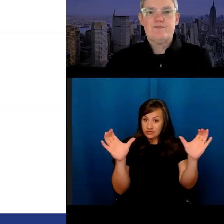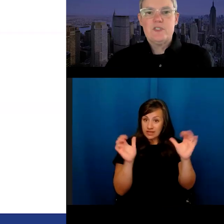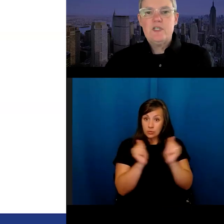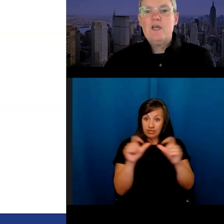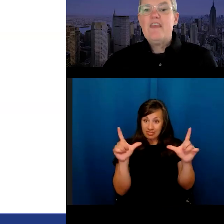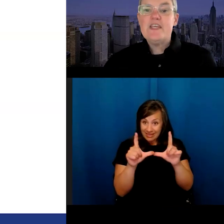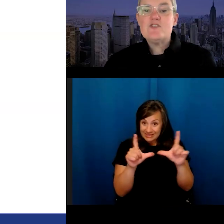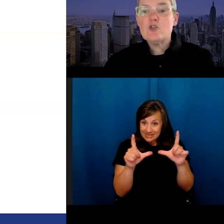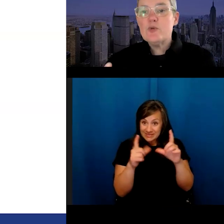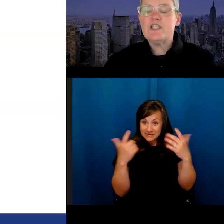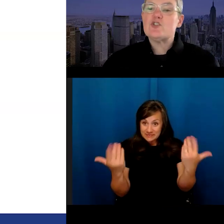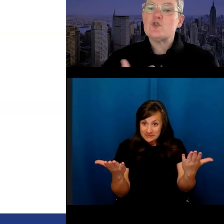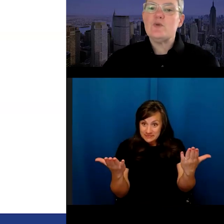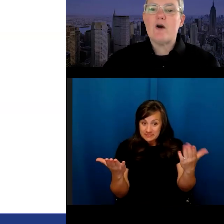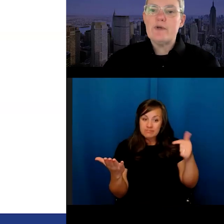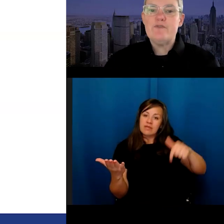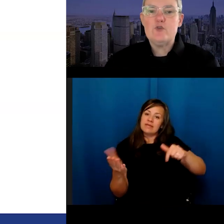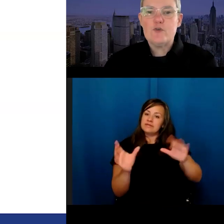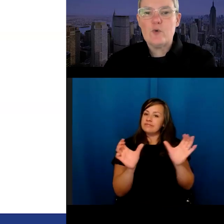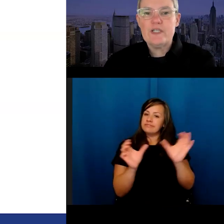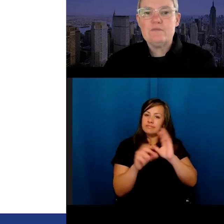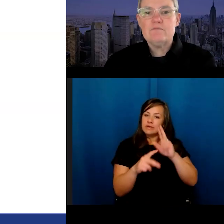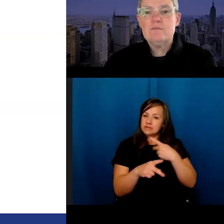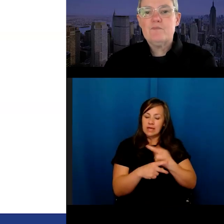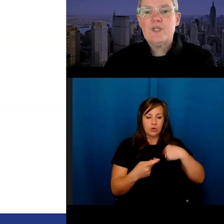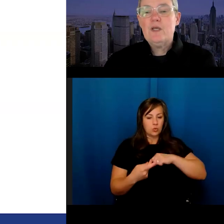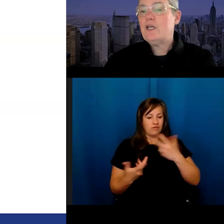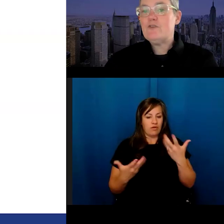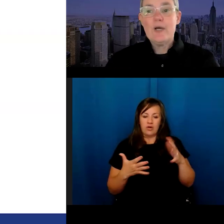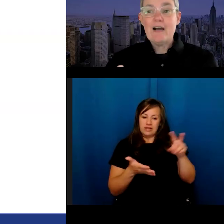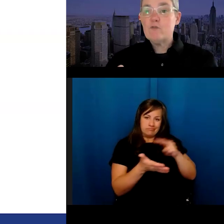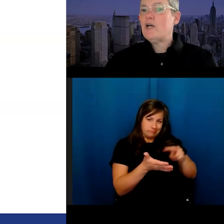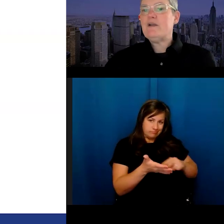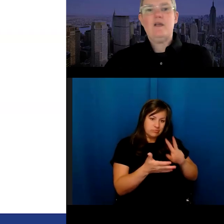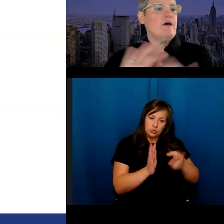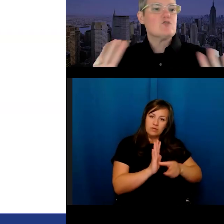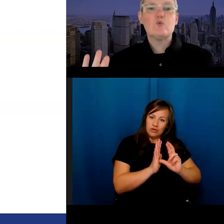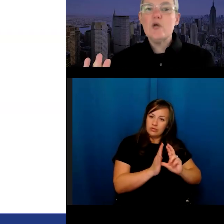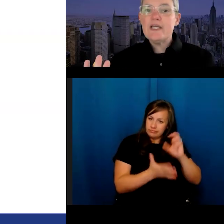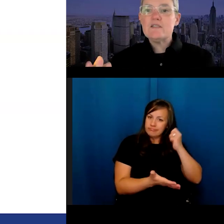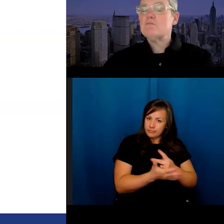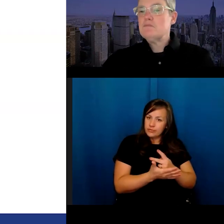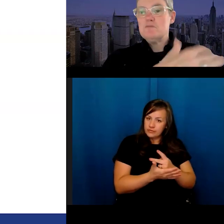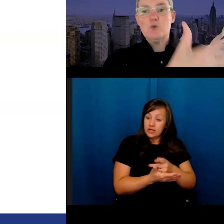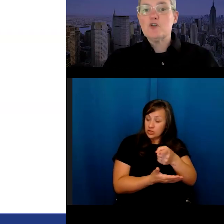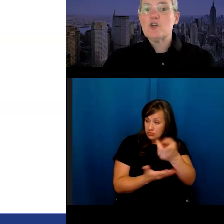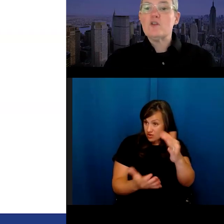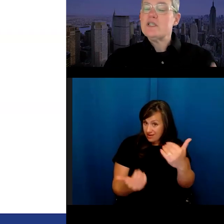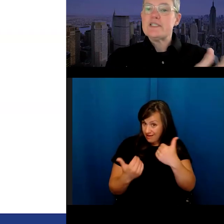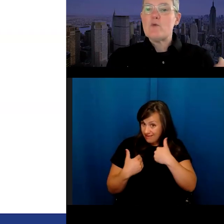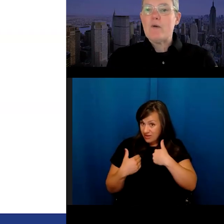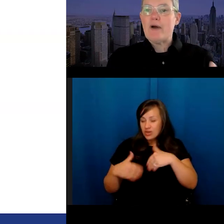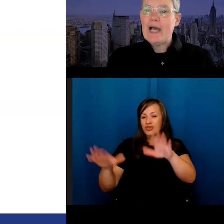licenses. These are credentials we've already reviewed for credit. And if you have one, that's great. You would